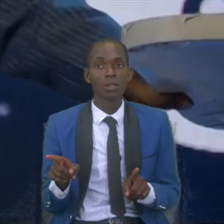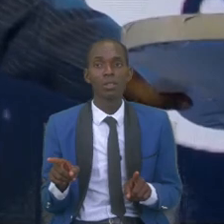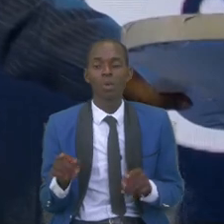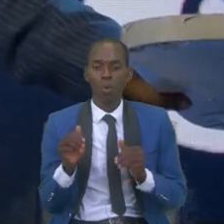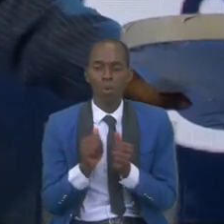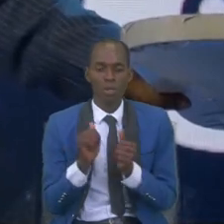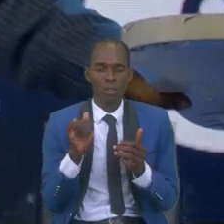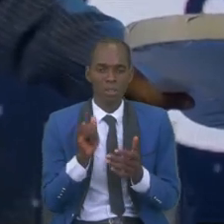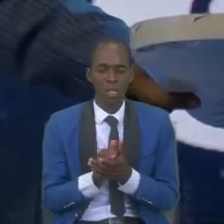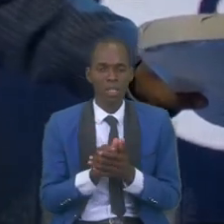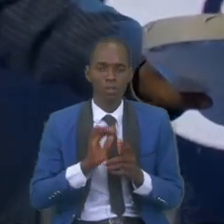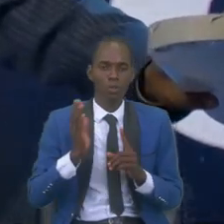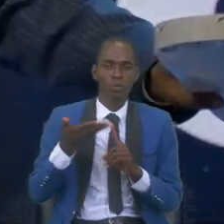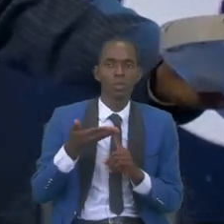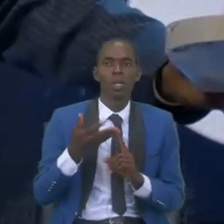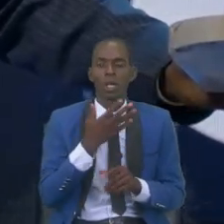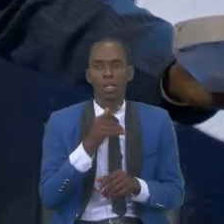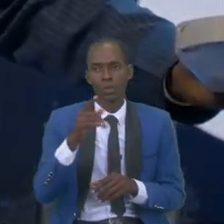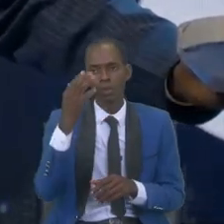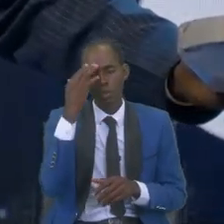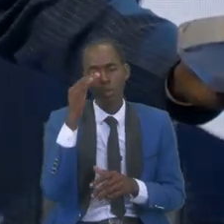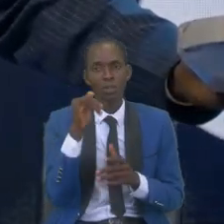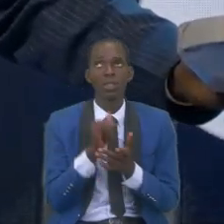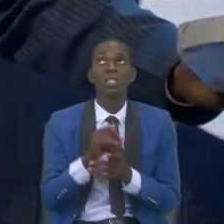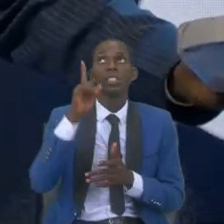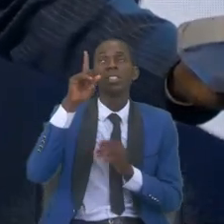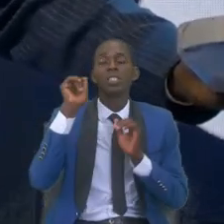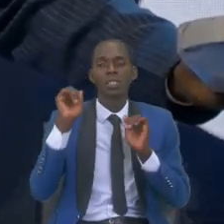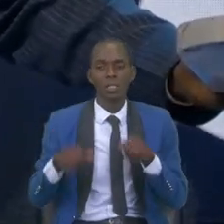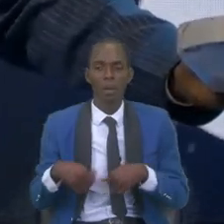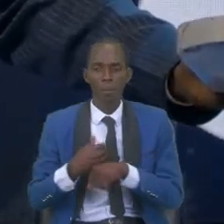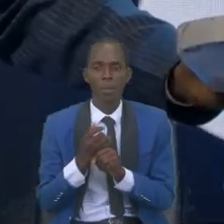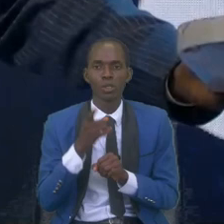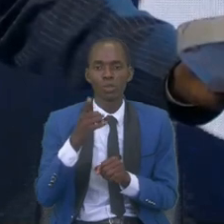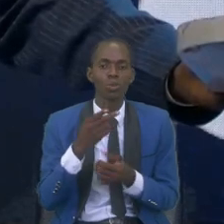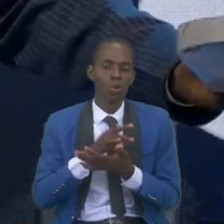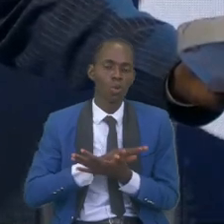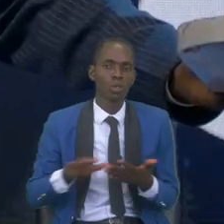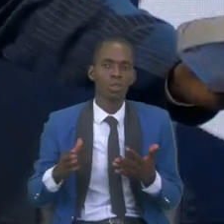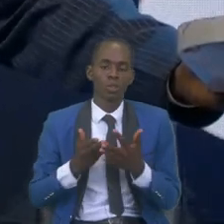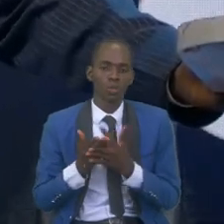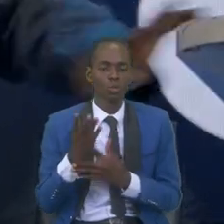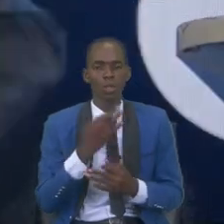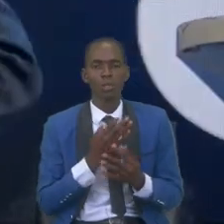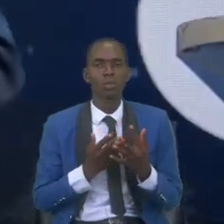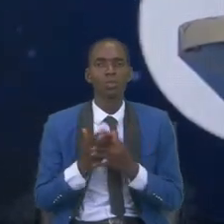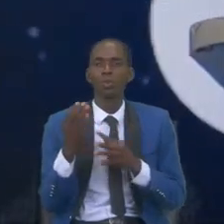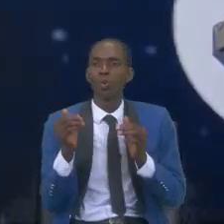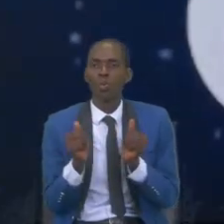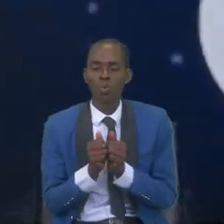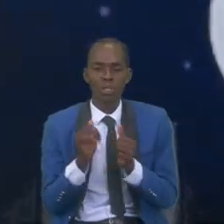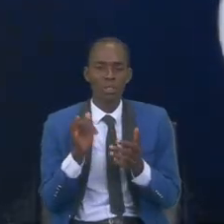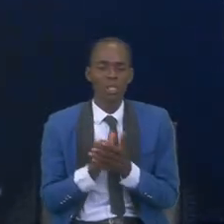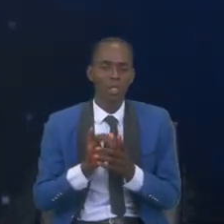conviction, and you know, he can make you holy through and through. With that conviction,